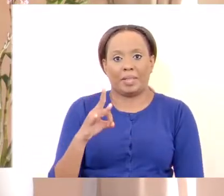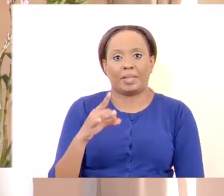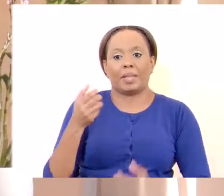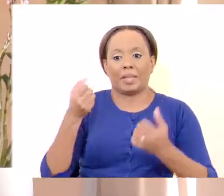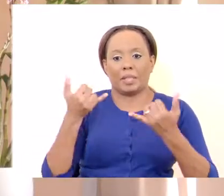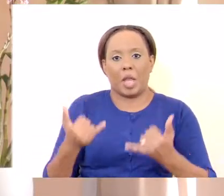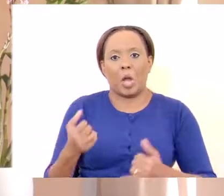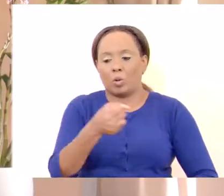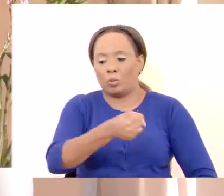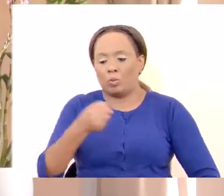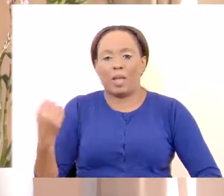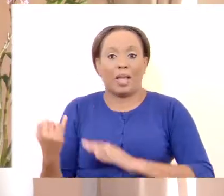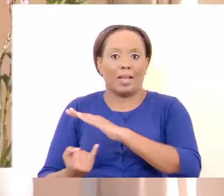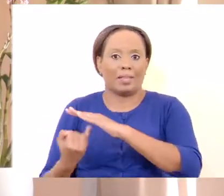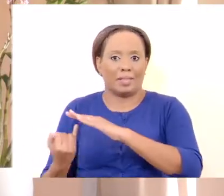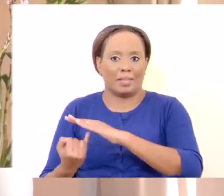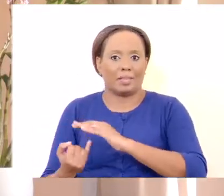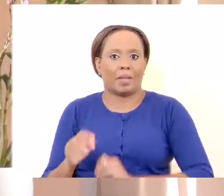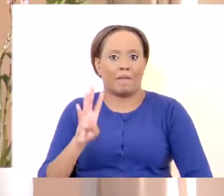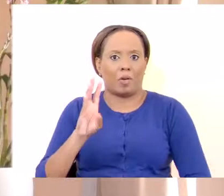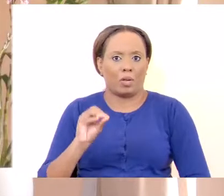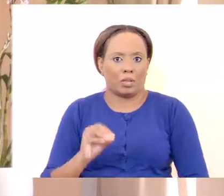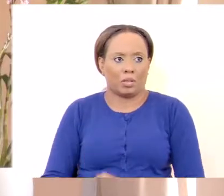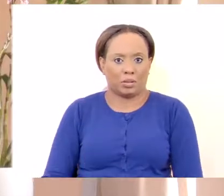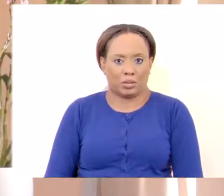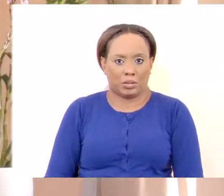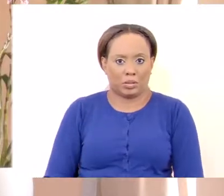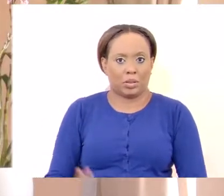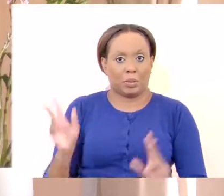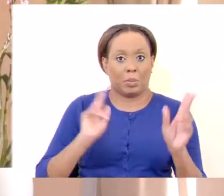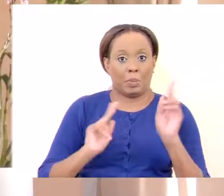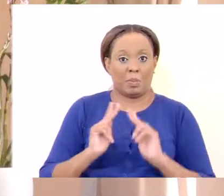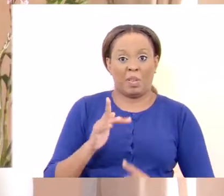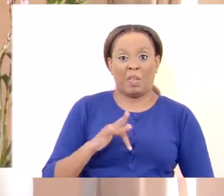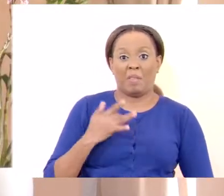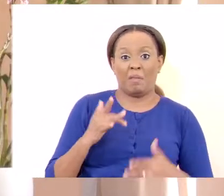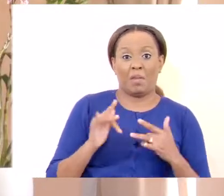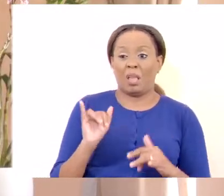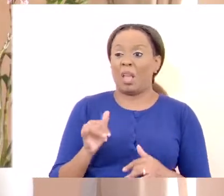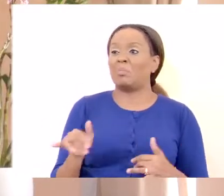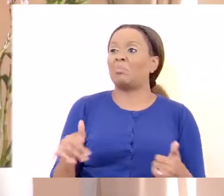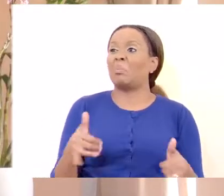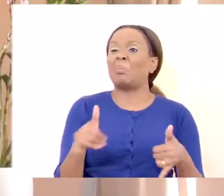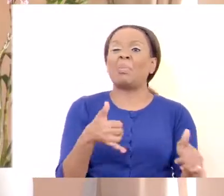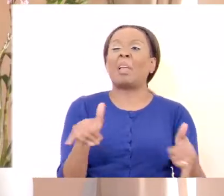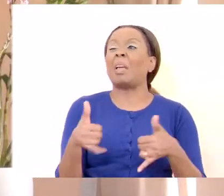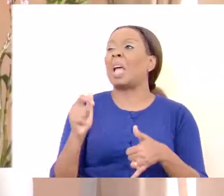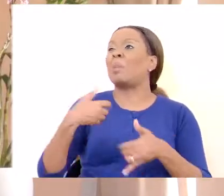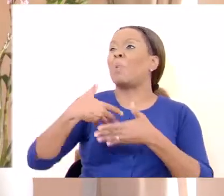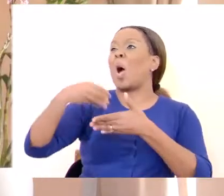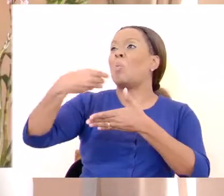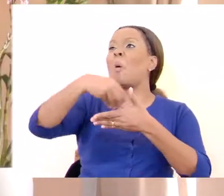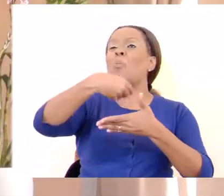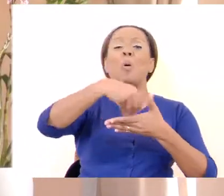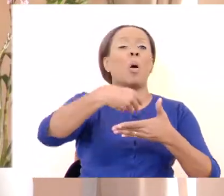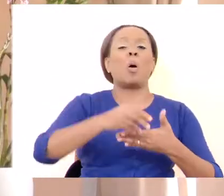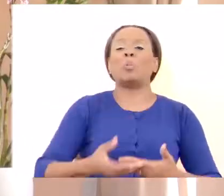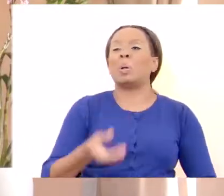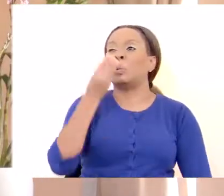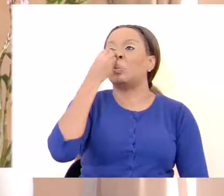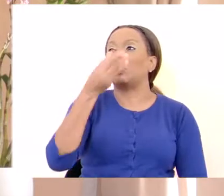they can keep socializing are playing Russian roulette with their lives and with